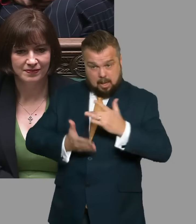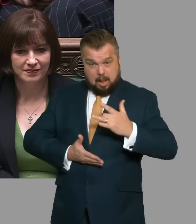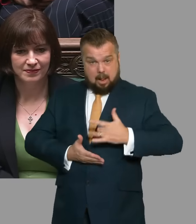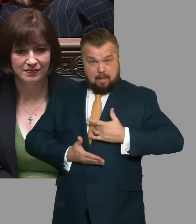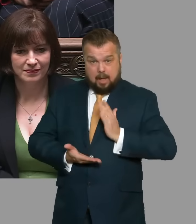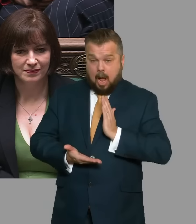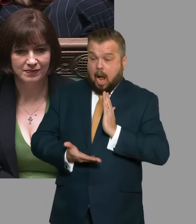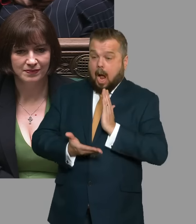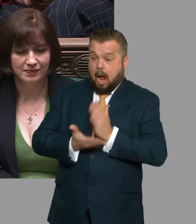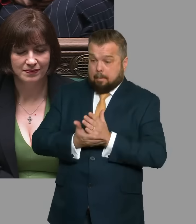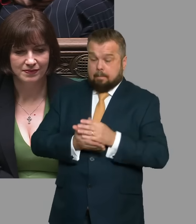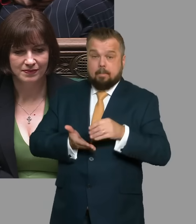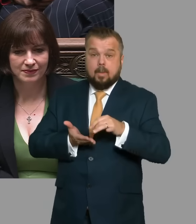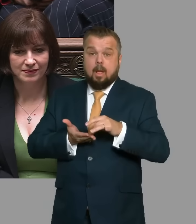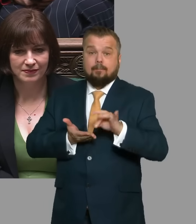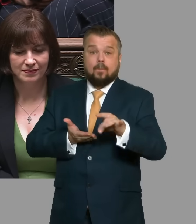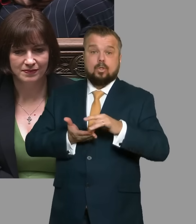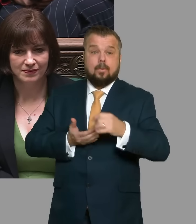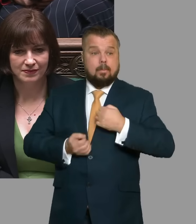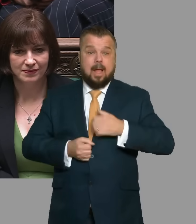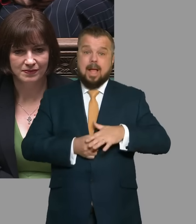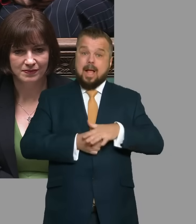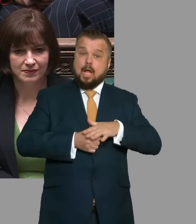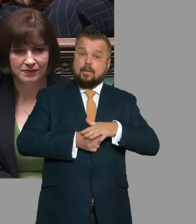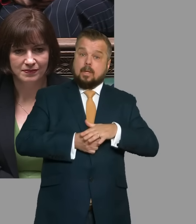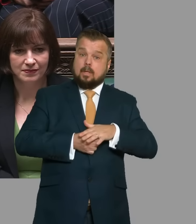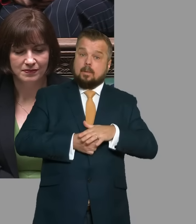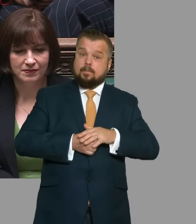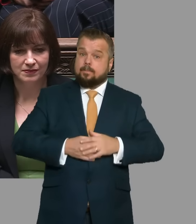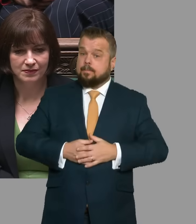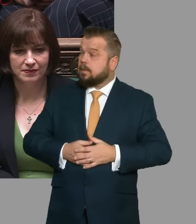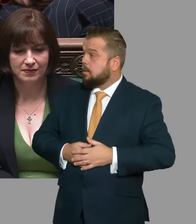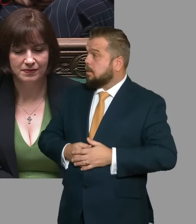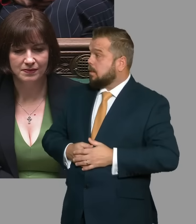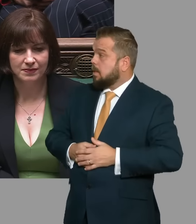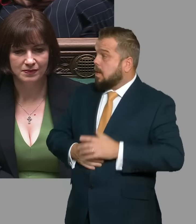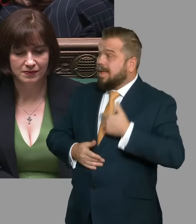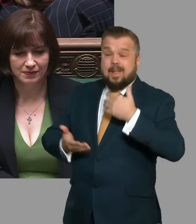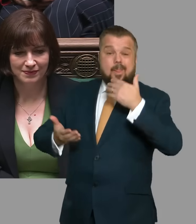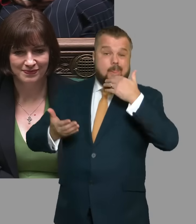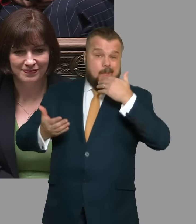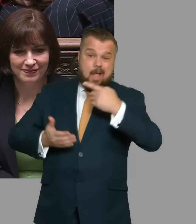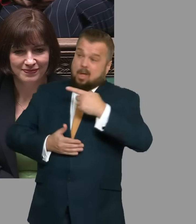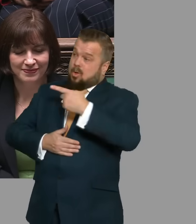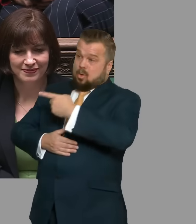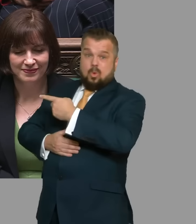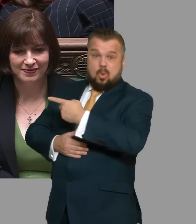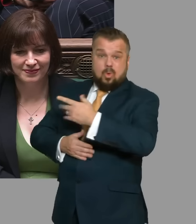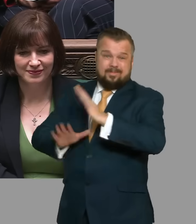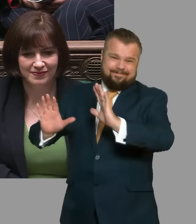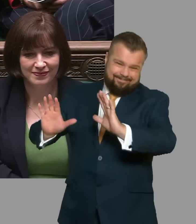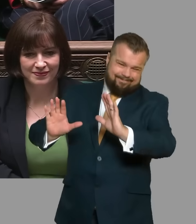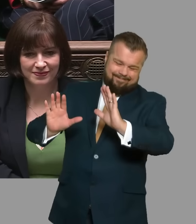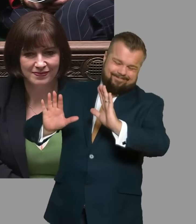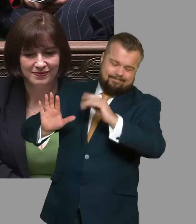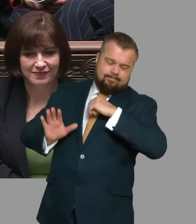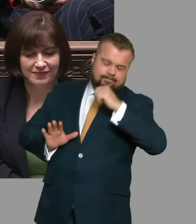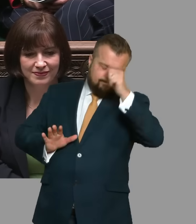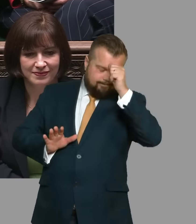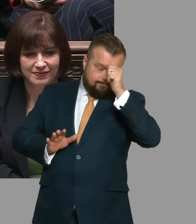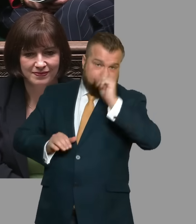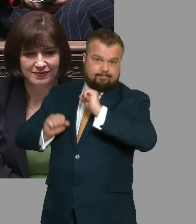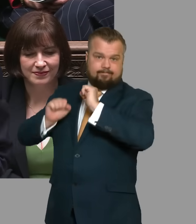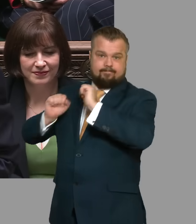about making life affordable. Mr. Speaker, we're taking £150 off energy bills. That's £300 for the 6 million